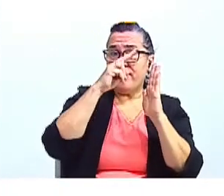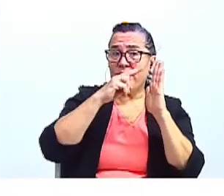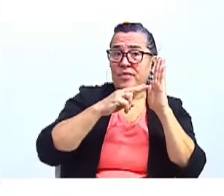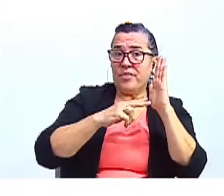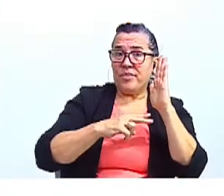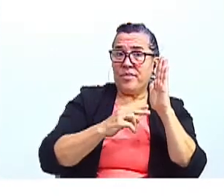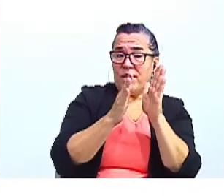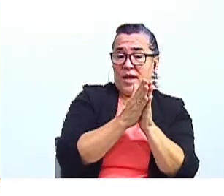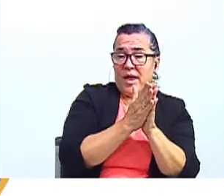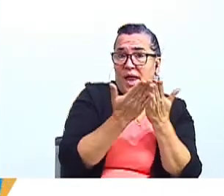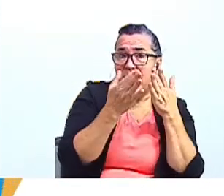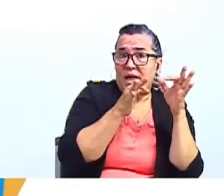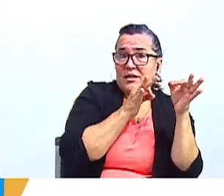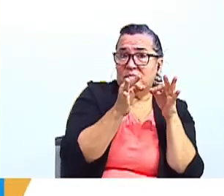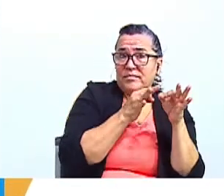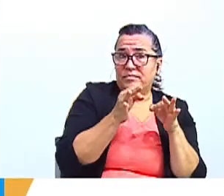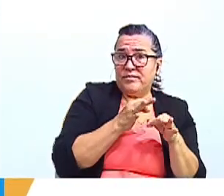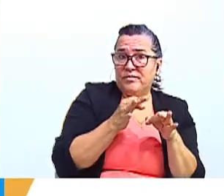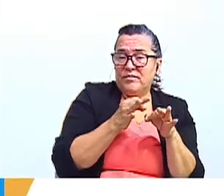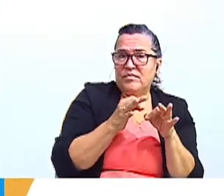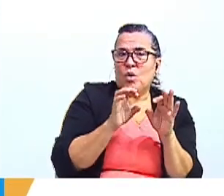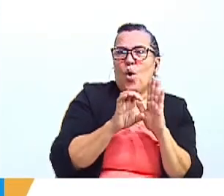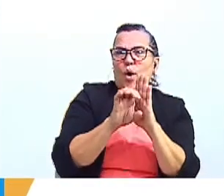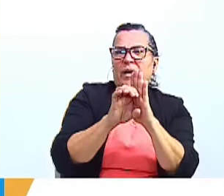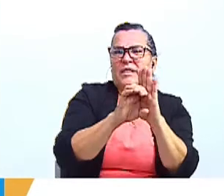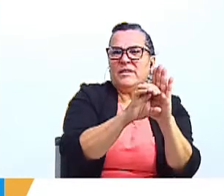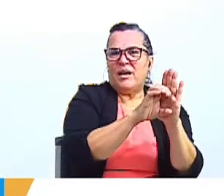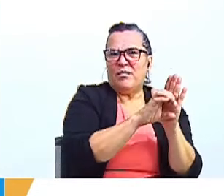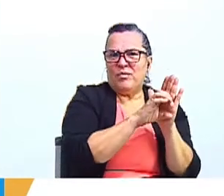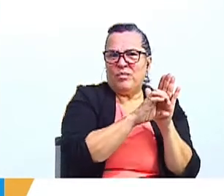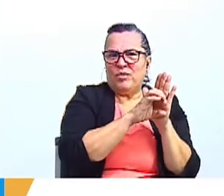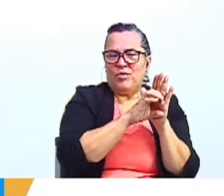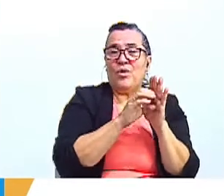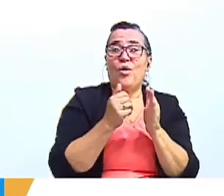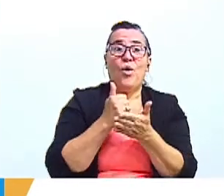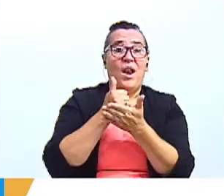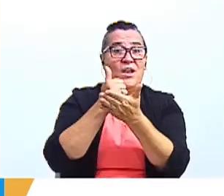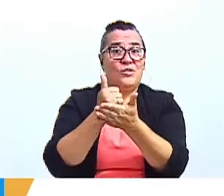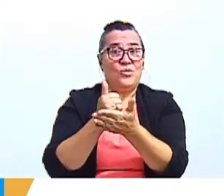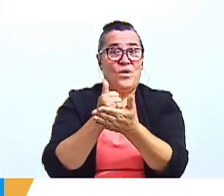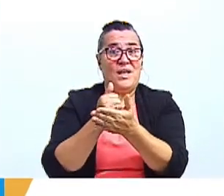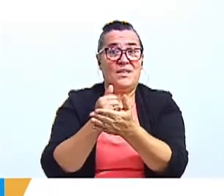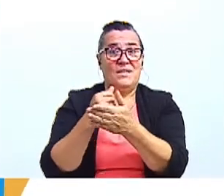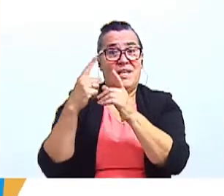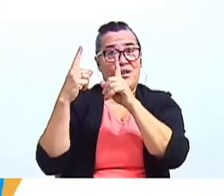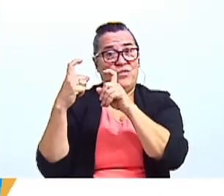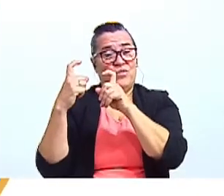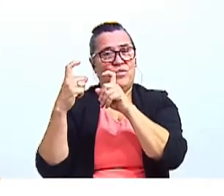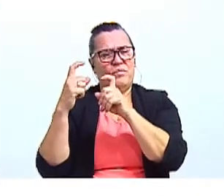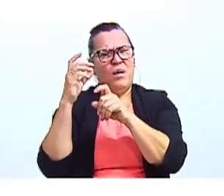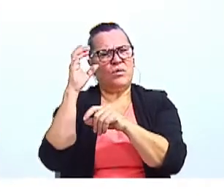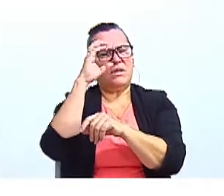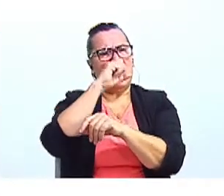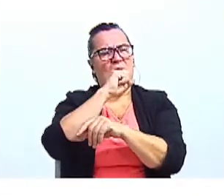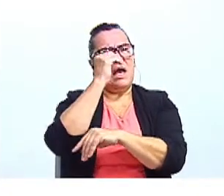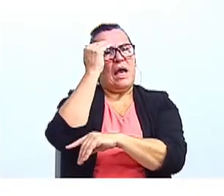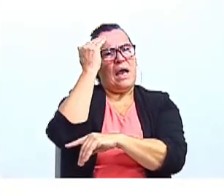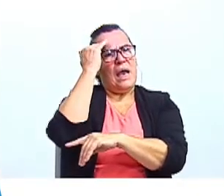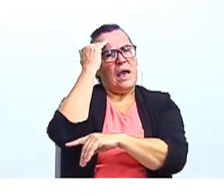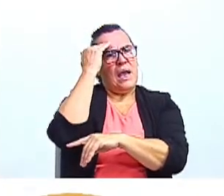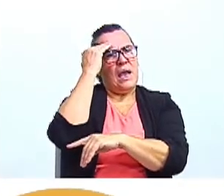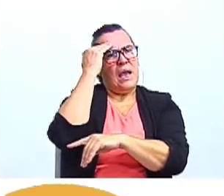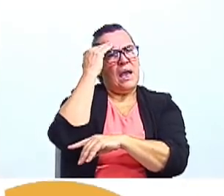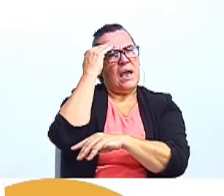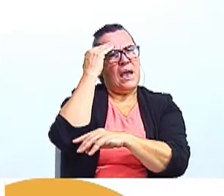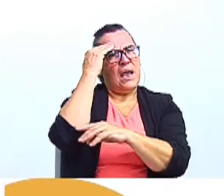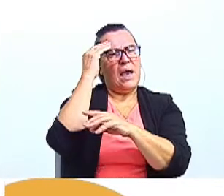textbook explanations with examples, and with the help of these pictures, we're going to figure out the meaning of